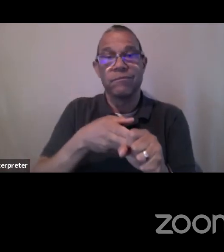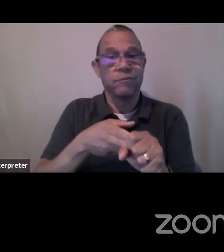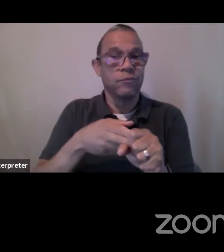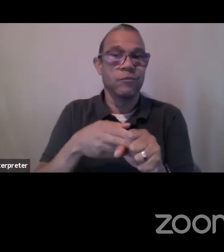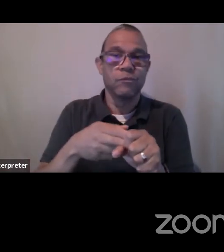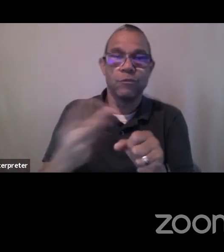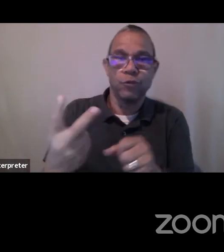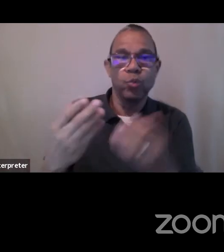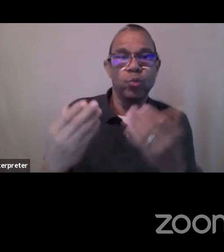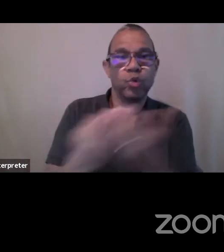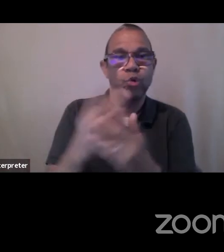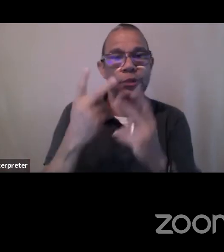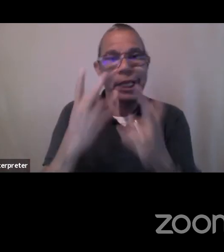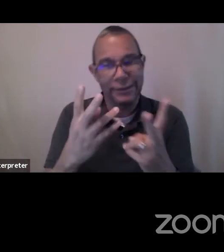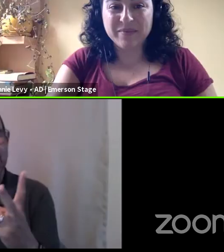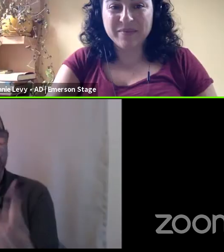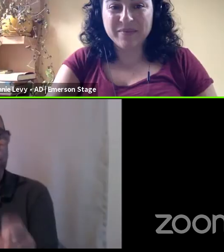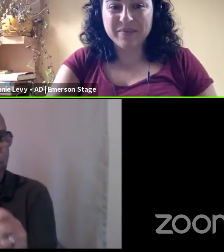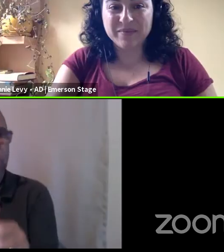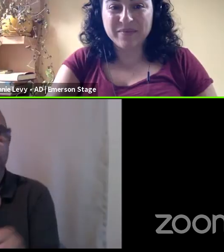that we're all on the forefront of.